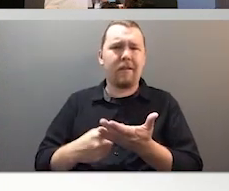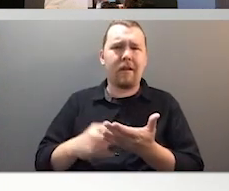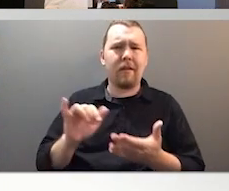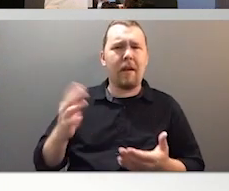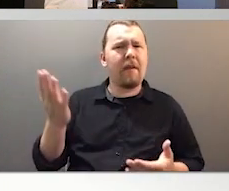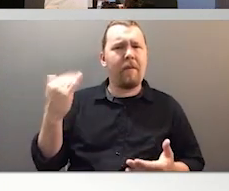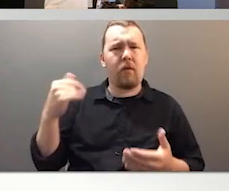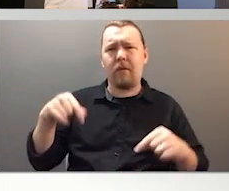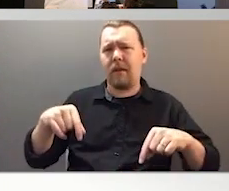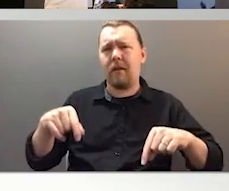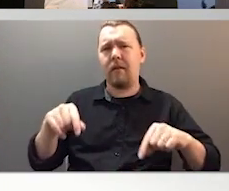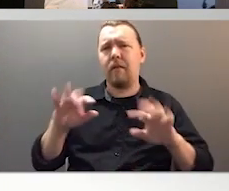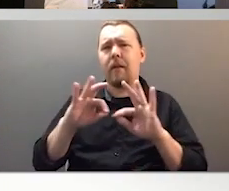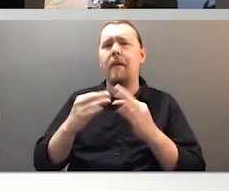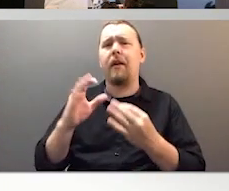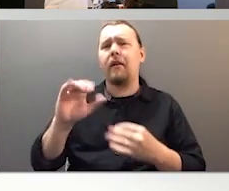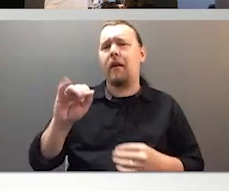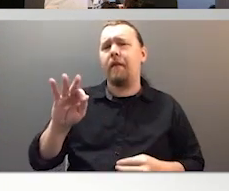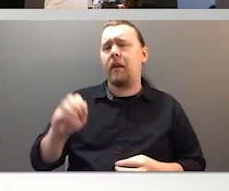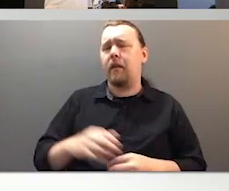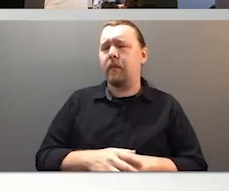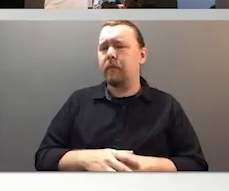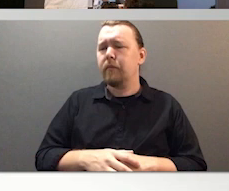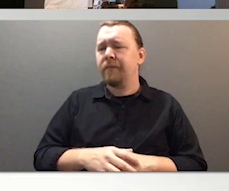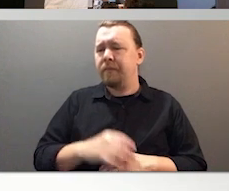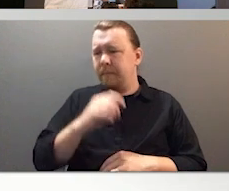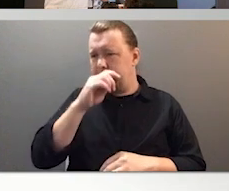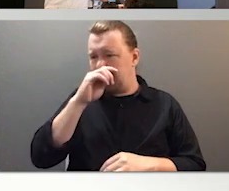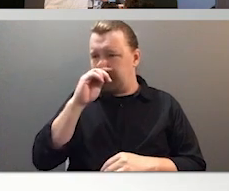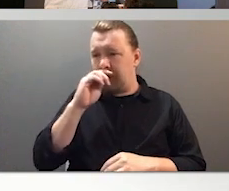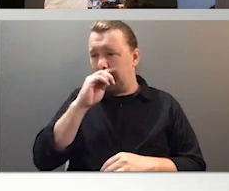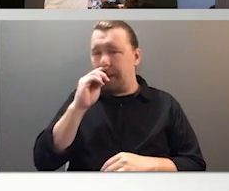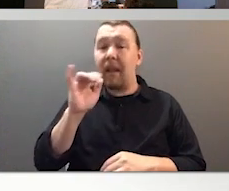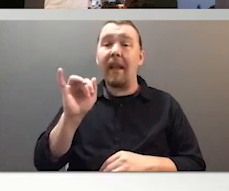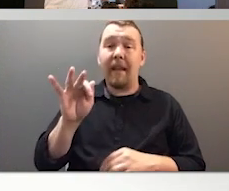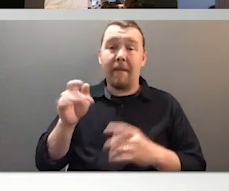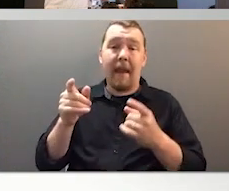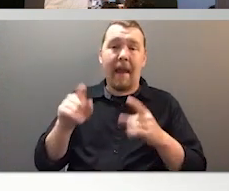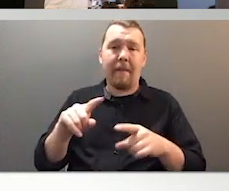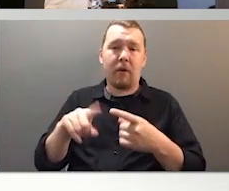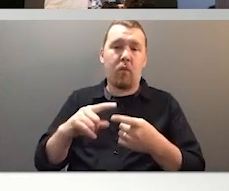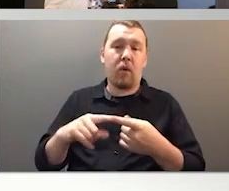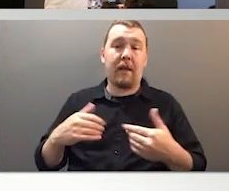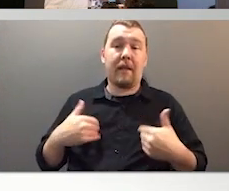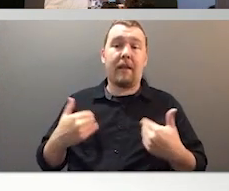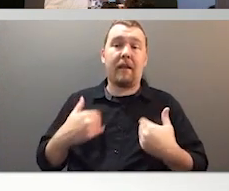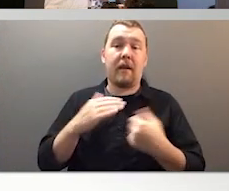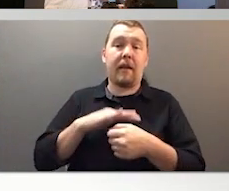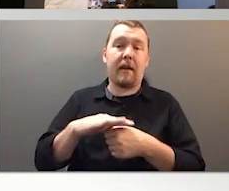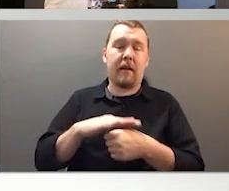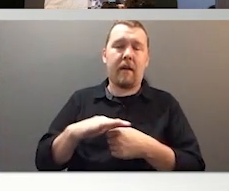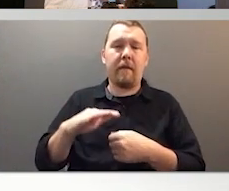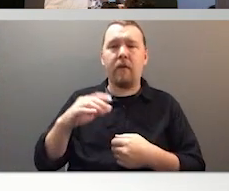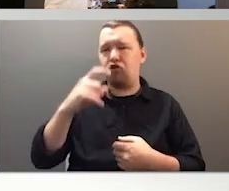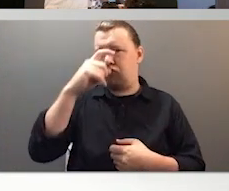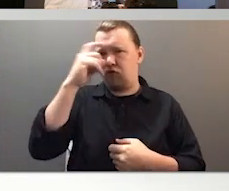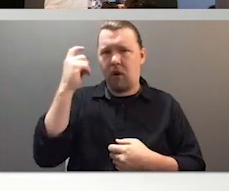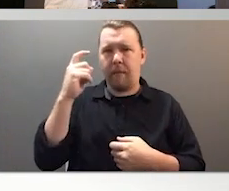development. If it happens young enough, trauma actually stops the brain